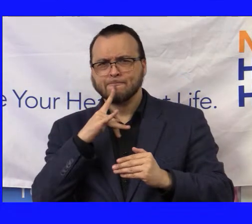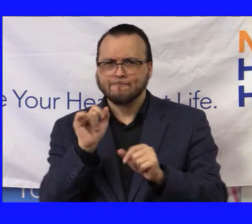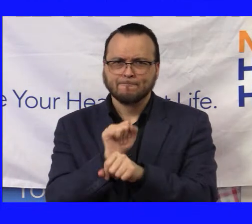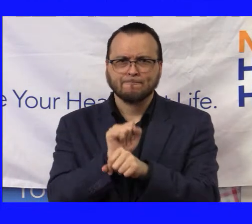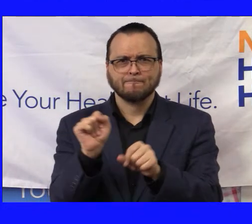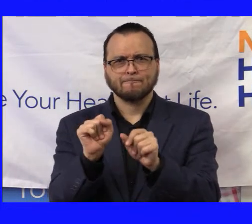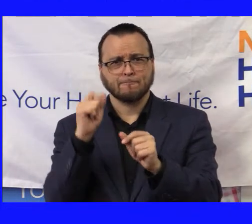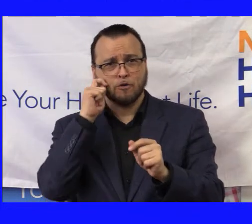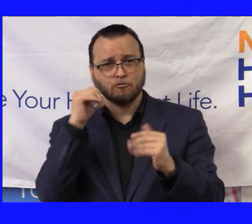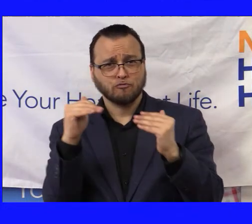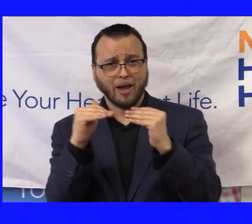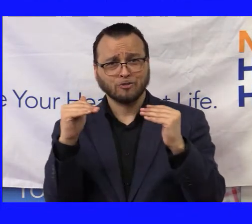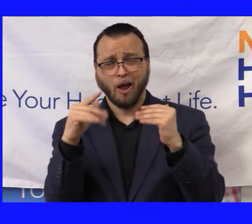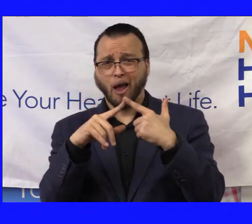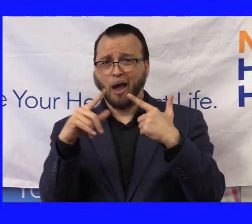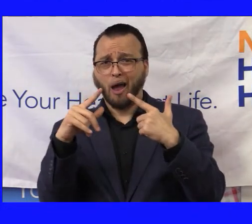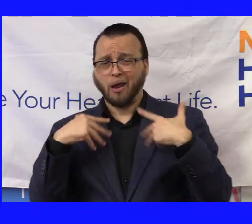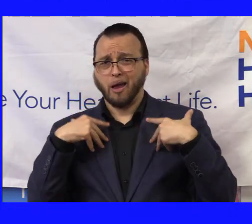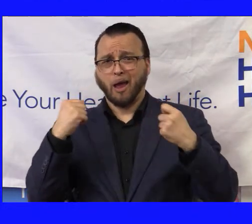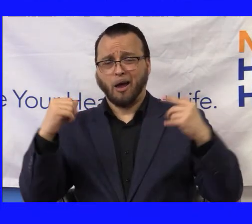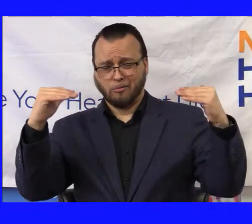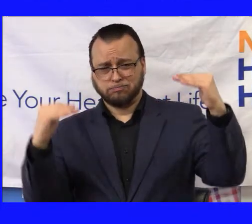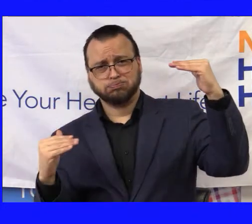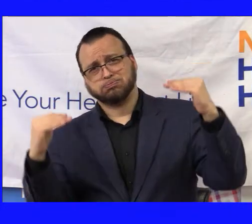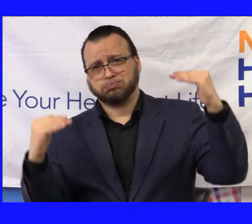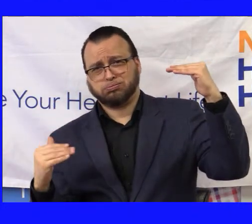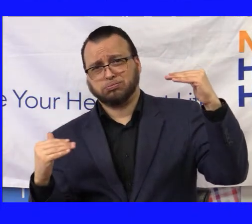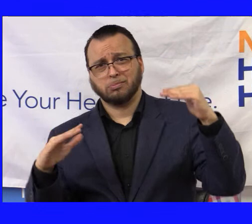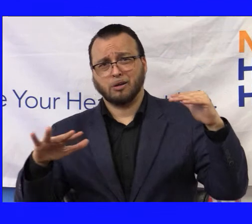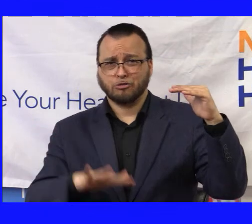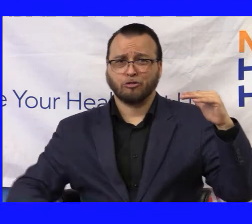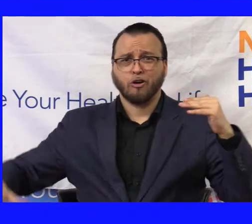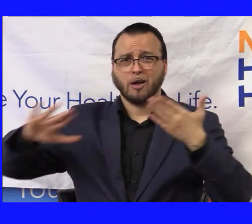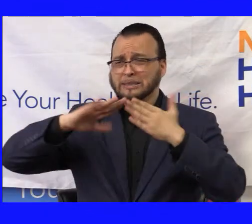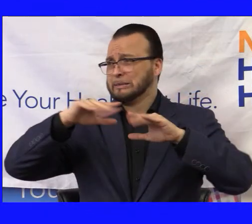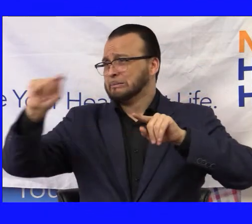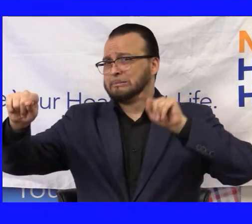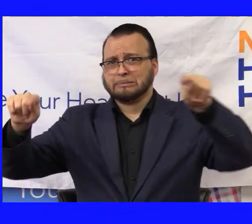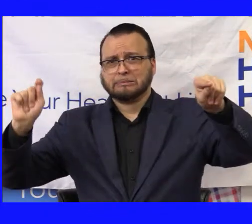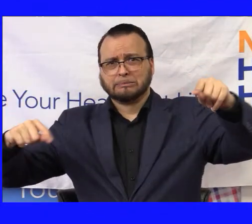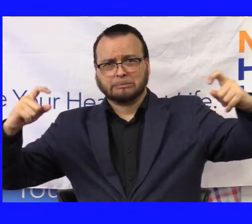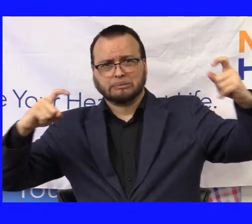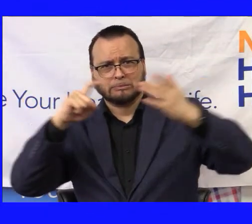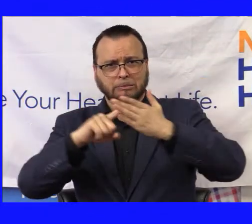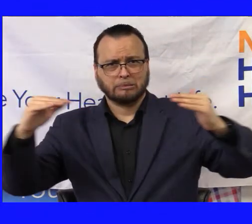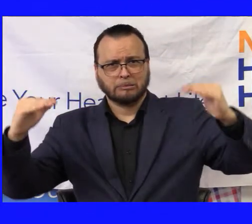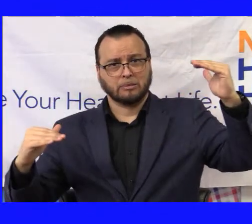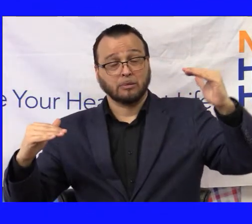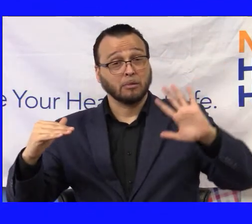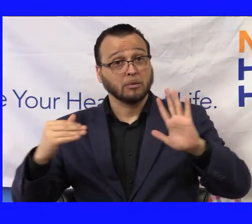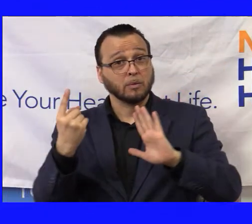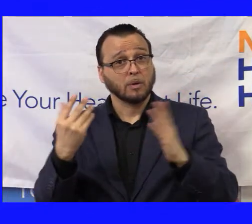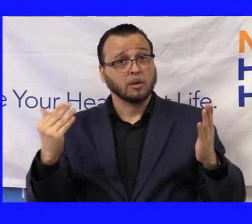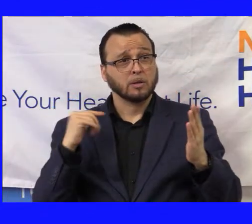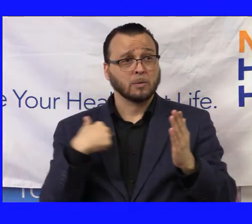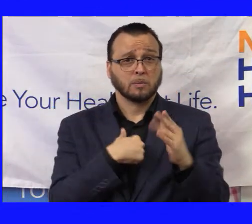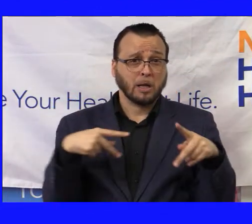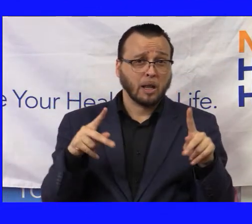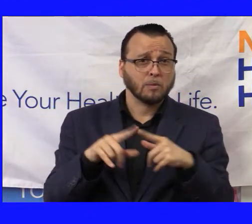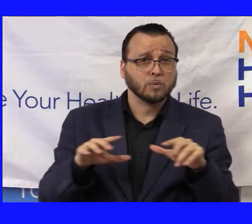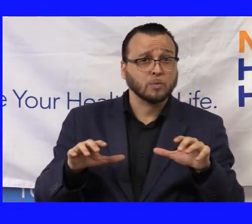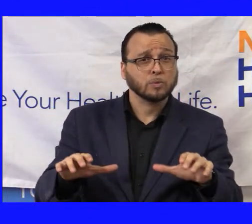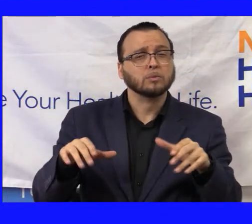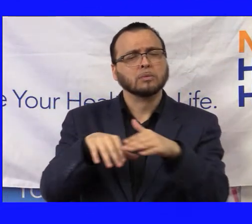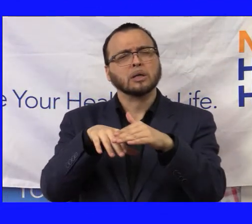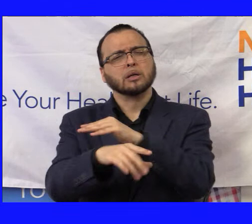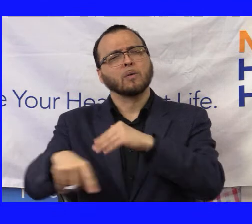economic health disparities across the city. And one of the key things that our canvassing efforts allows us to do is to go into these neighborhoods